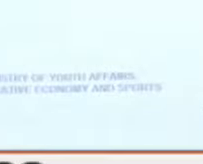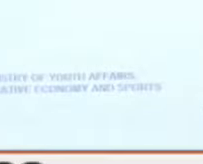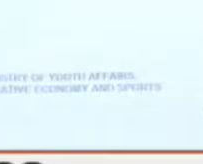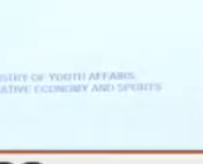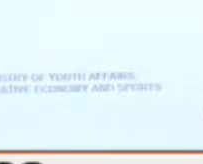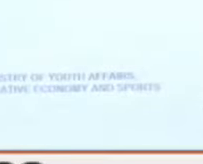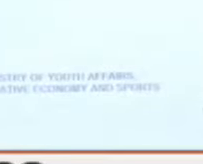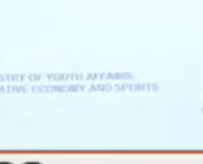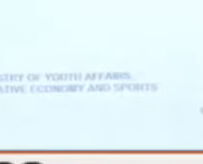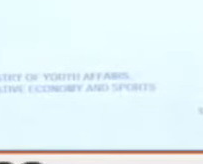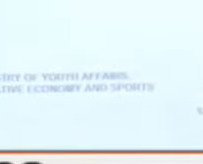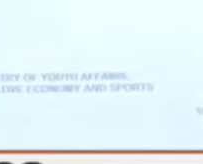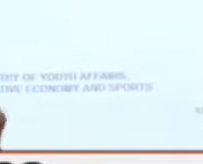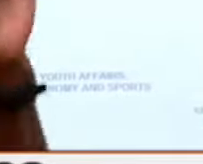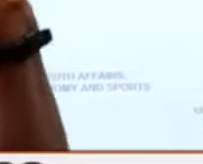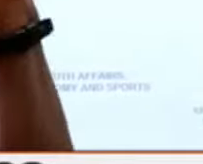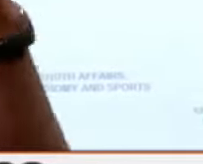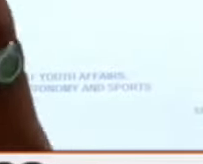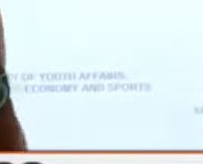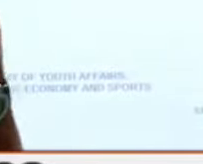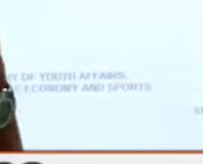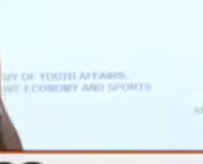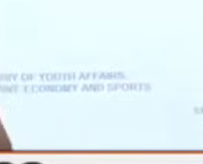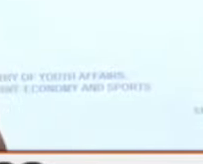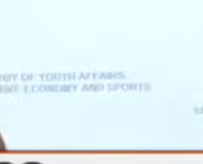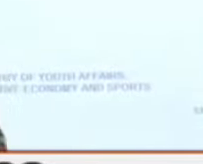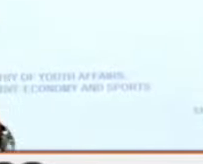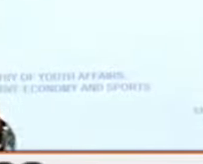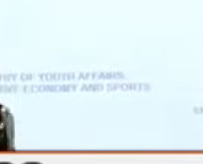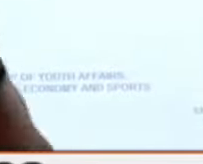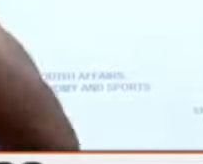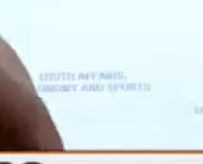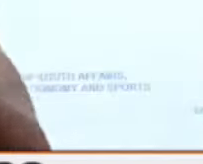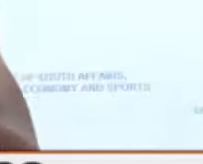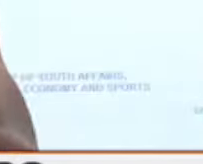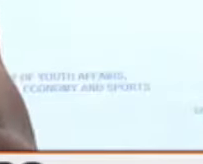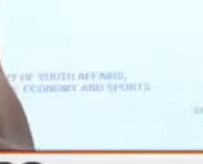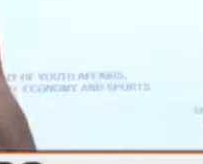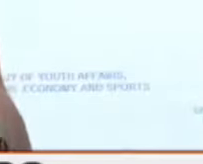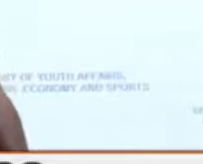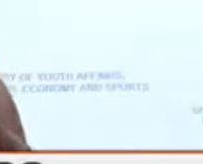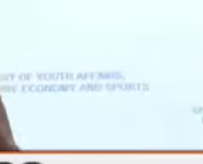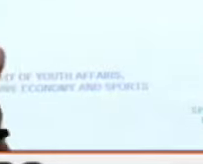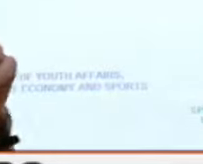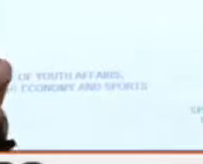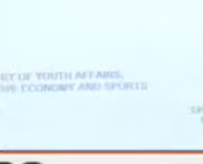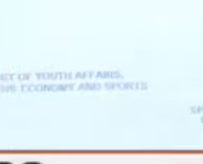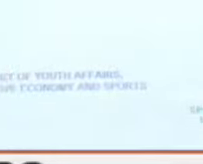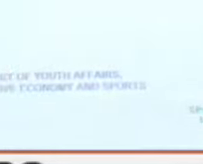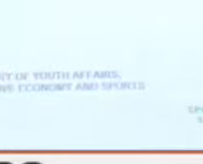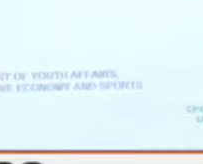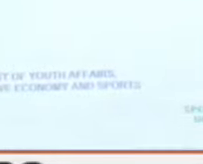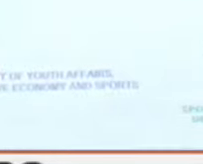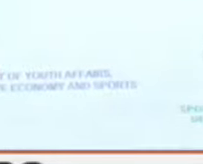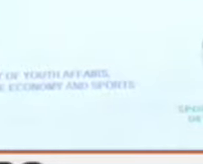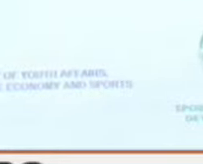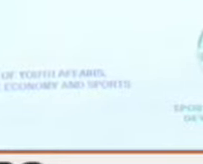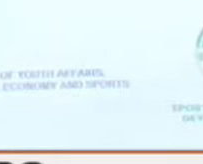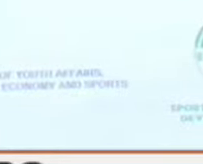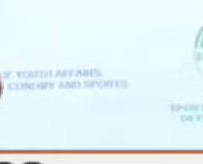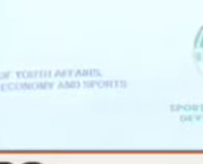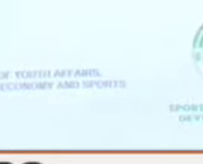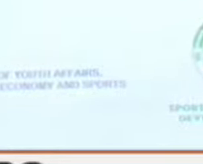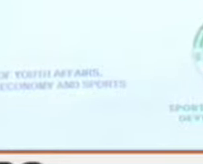won the marathon. In second medal I had in the steeplechase, I won